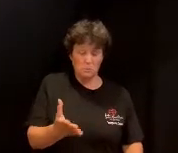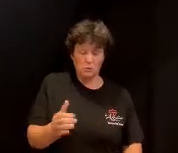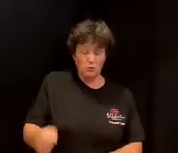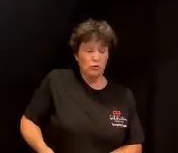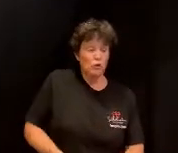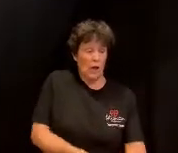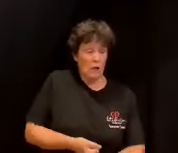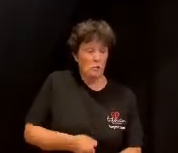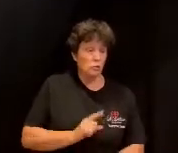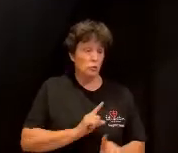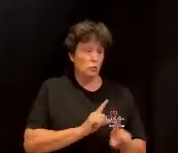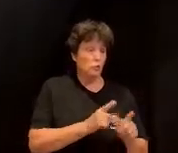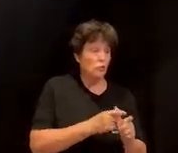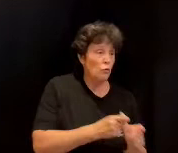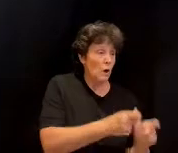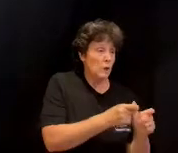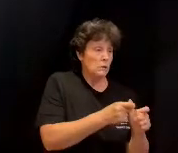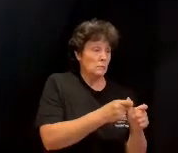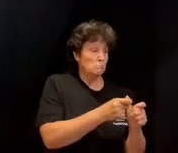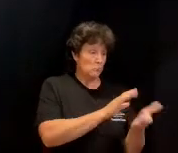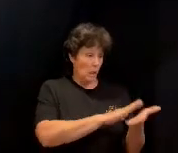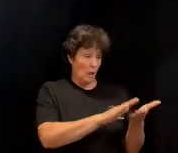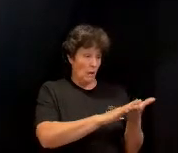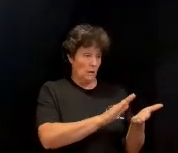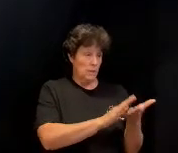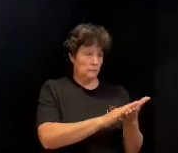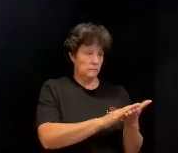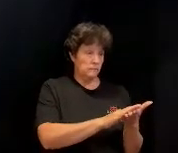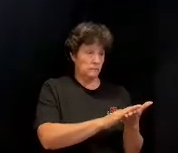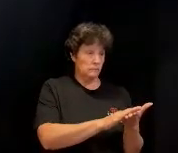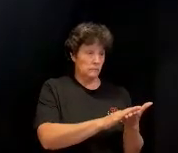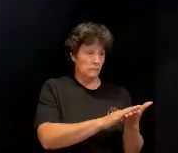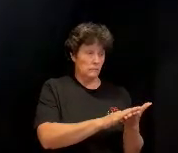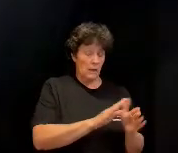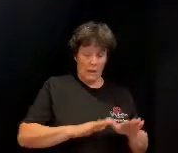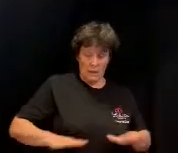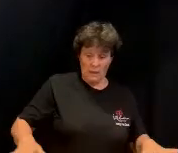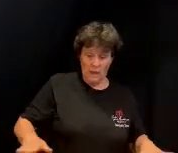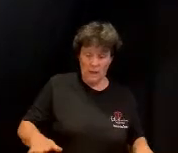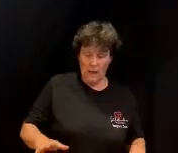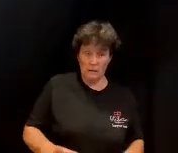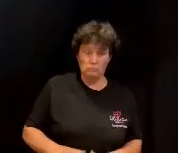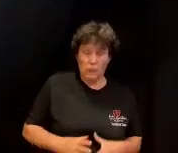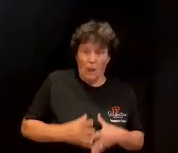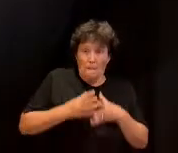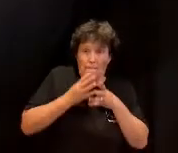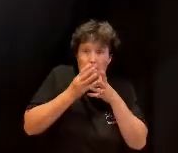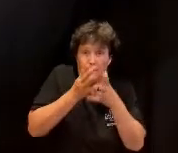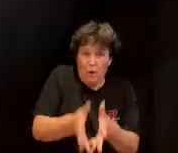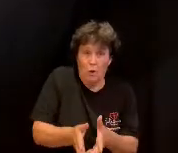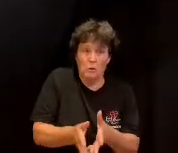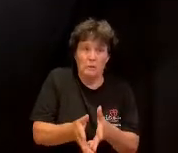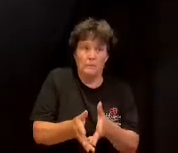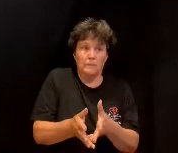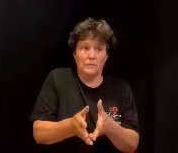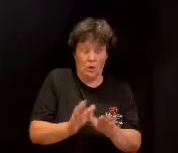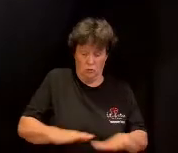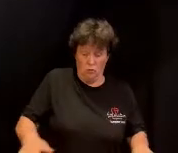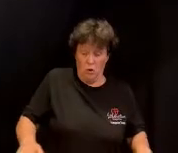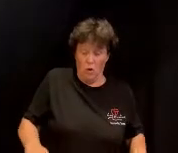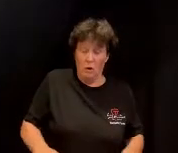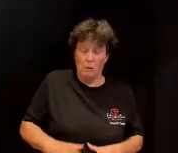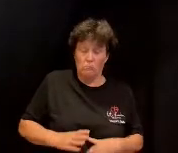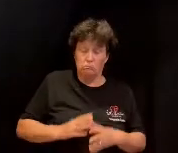the janitor's running in. When the kid has puked, Katie, right? Steve, right? When the kid has puked,